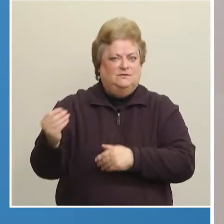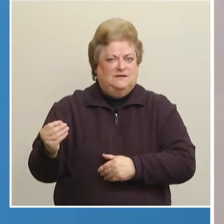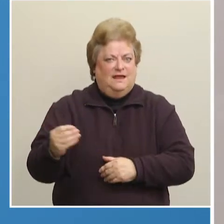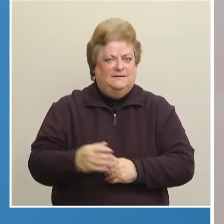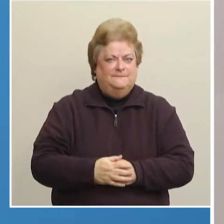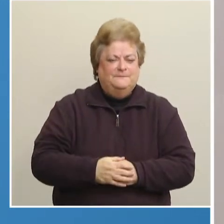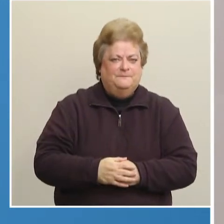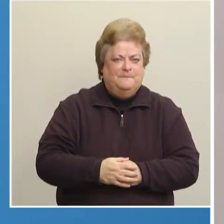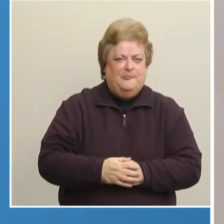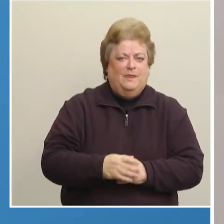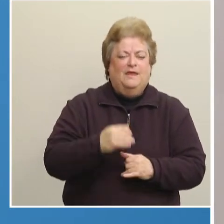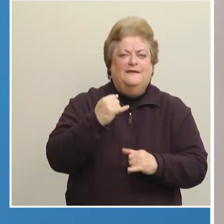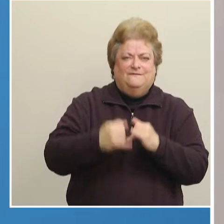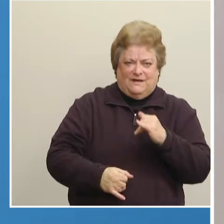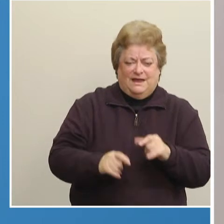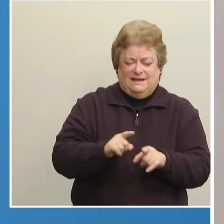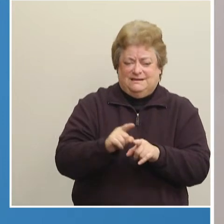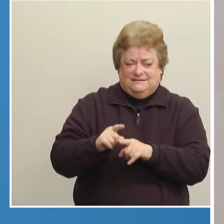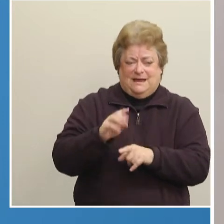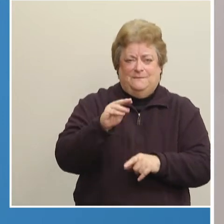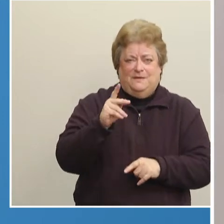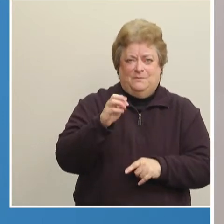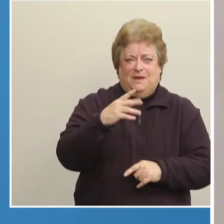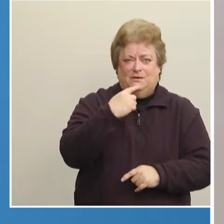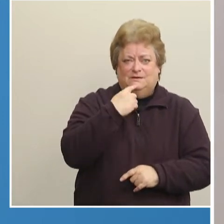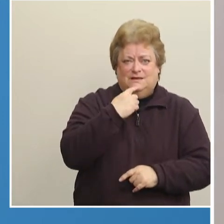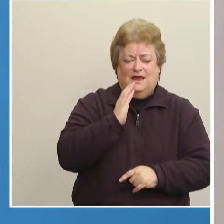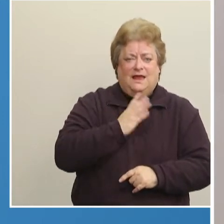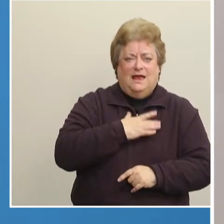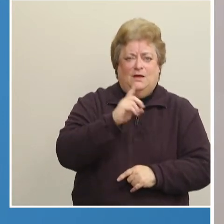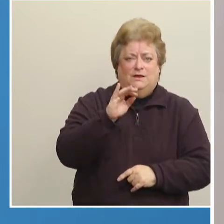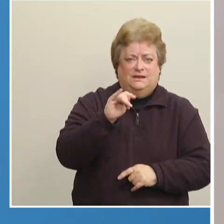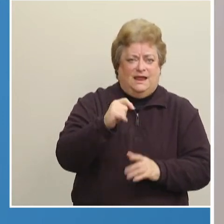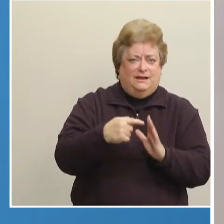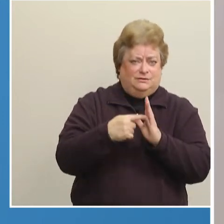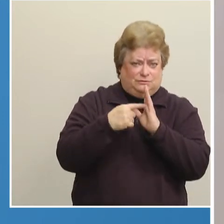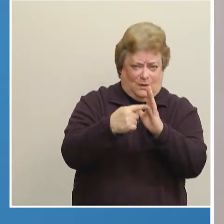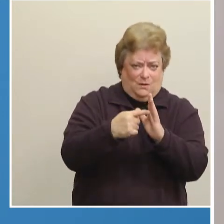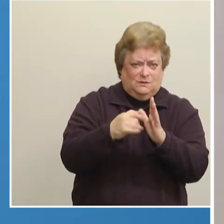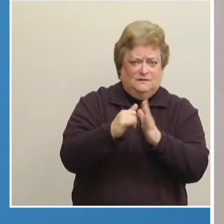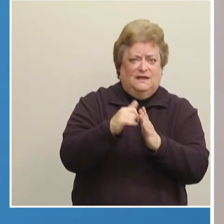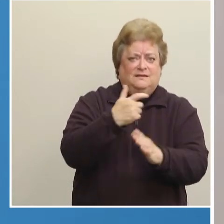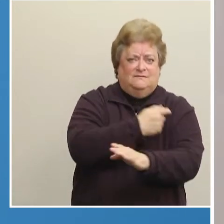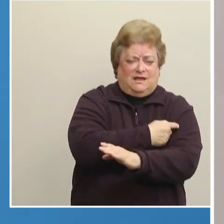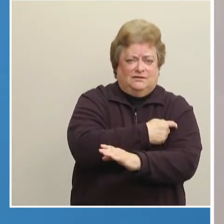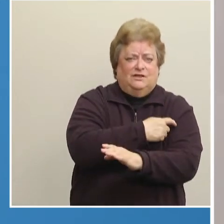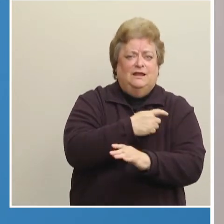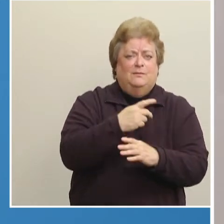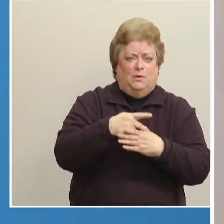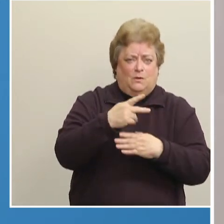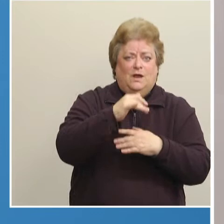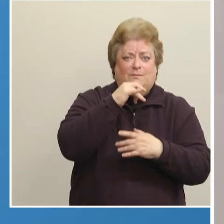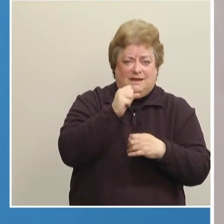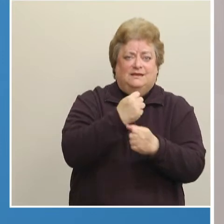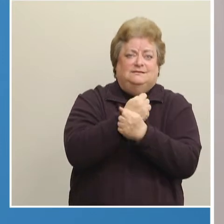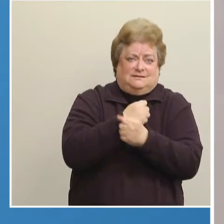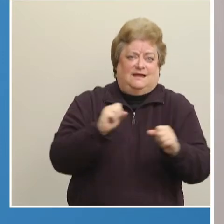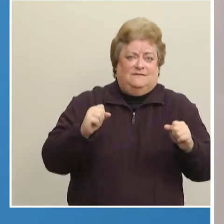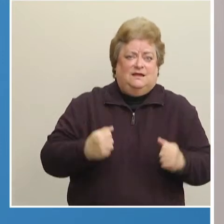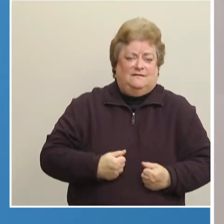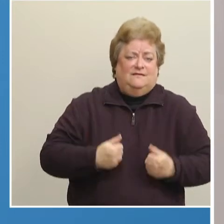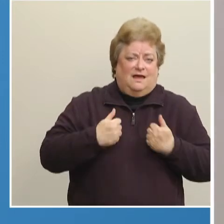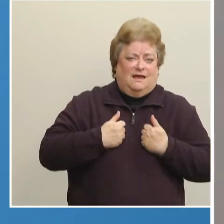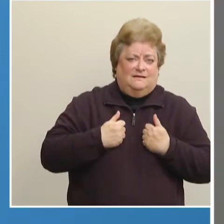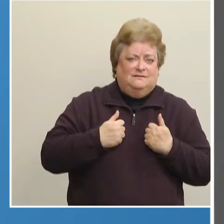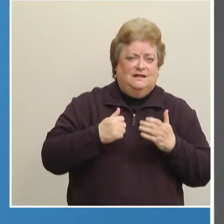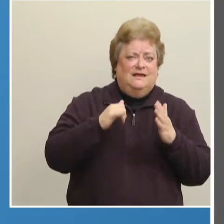communities. Finally, as the mayor said, our data clearly shows that our vaccination program is saving lives. This